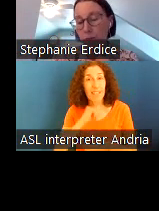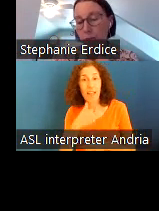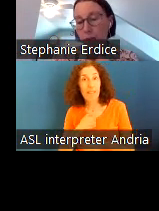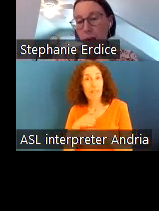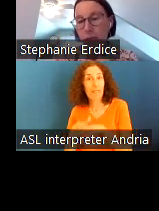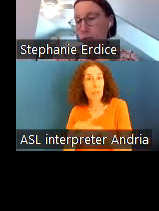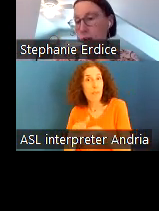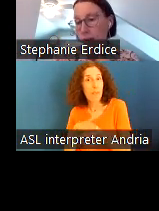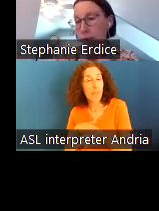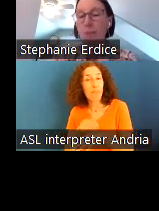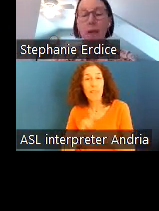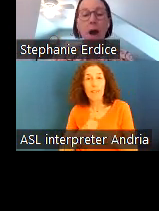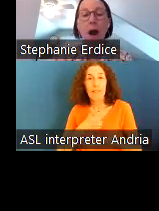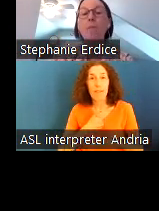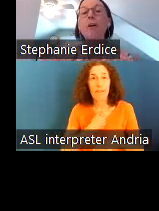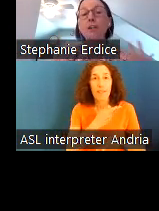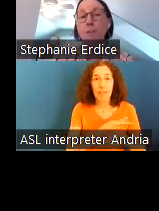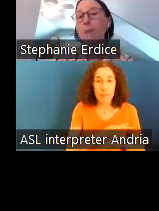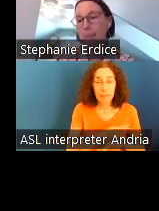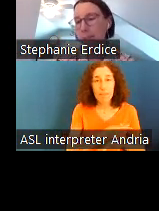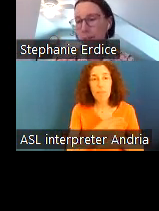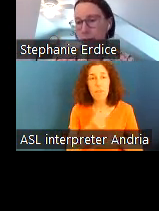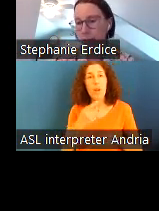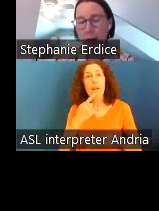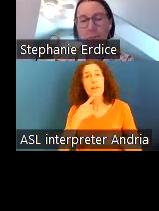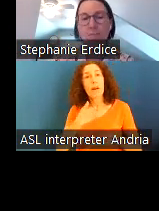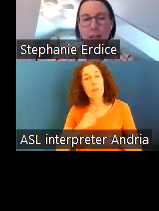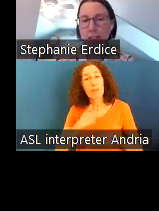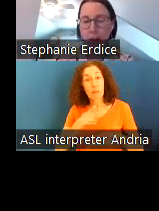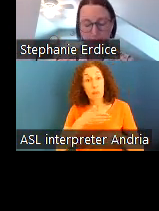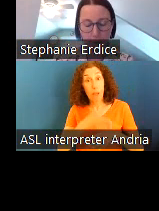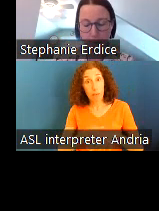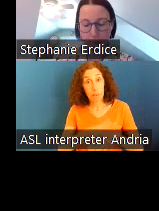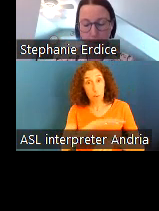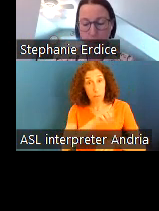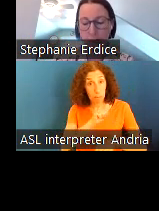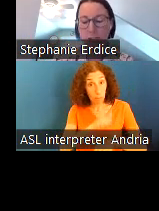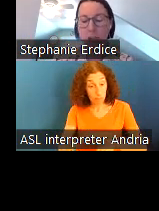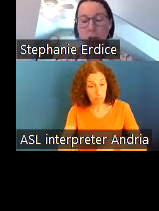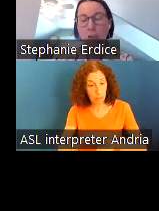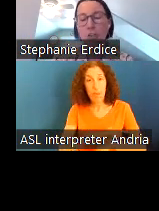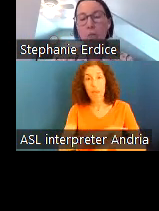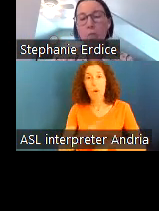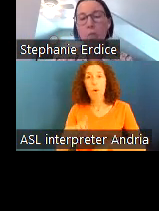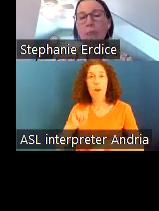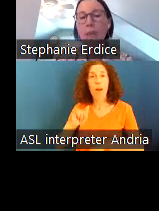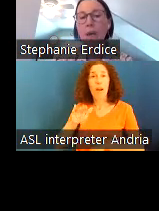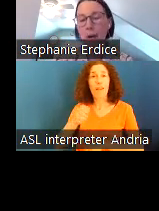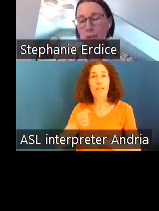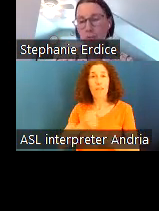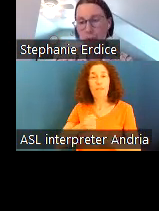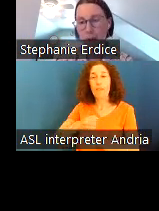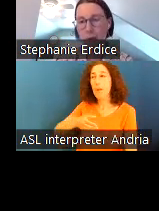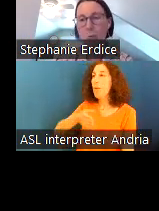a self-soothing iced coffee to balance everything out. That's a lot about what self-care is. So when we